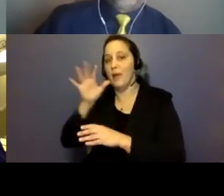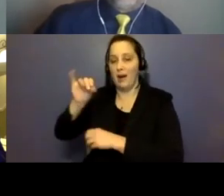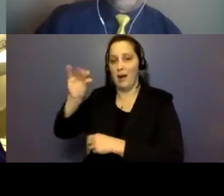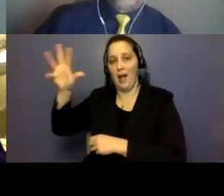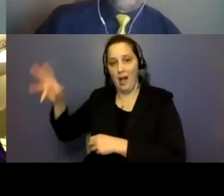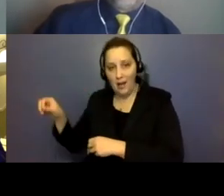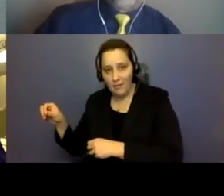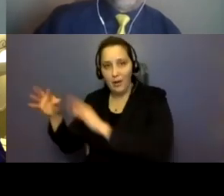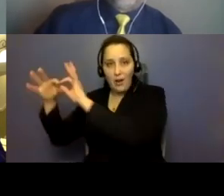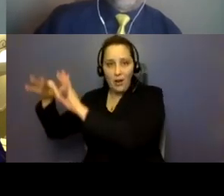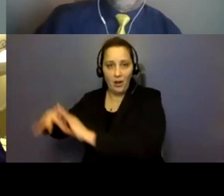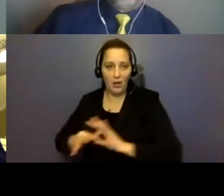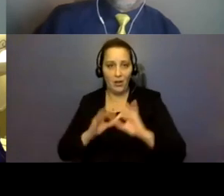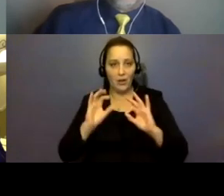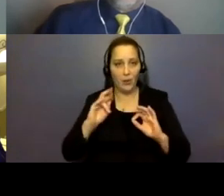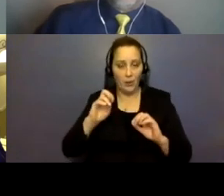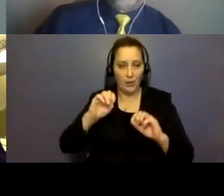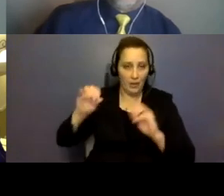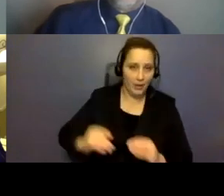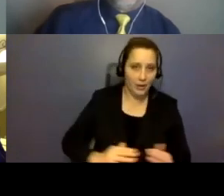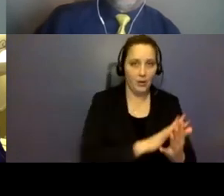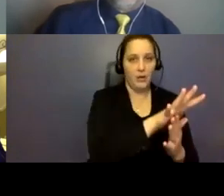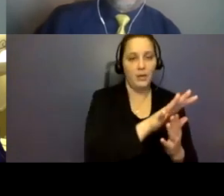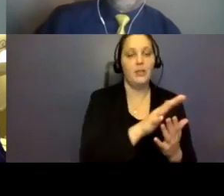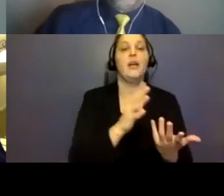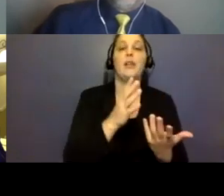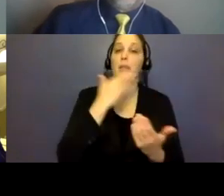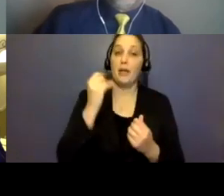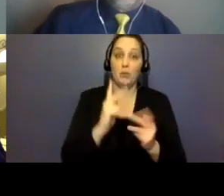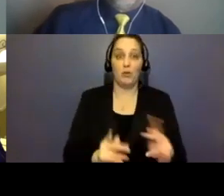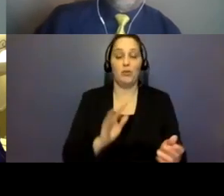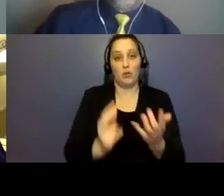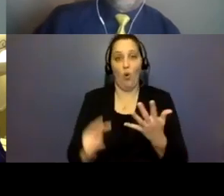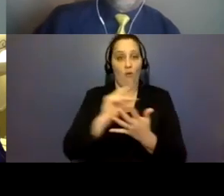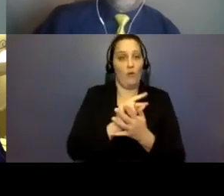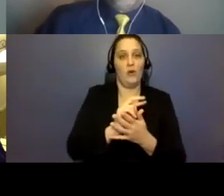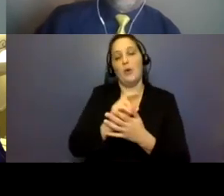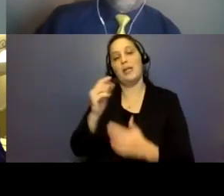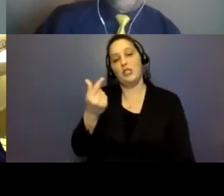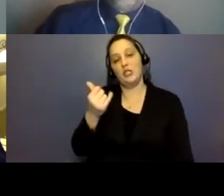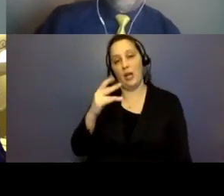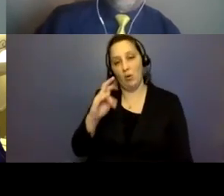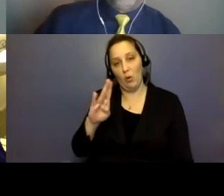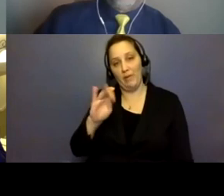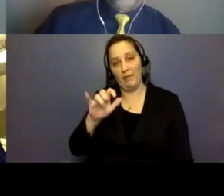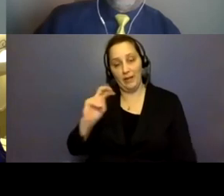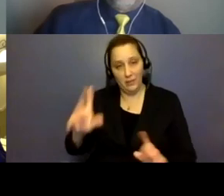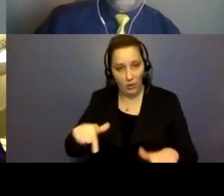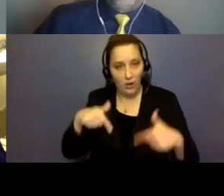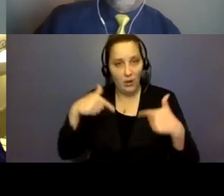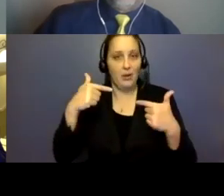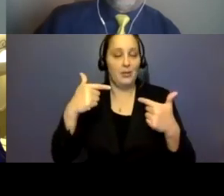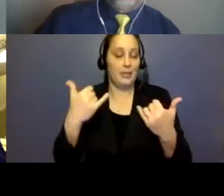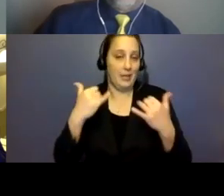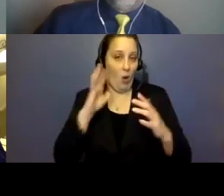connectors. And no greater person to that overview than Roland Bivens. Roland Bivens, I'll take the liberty